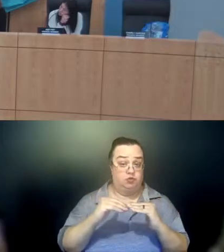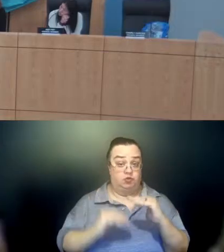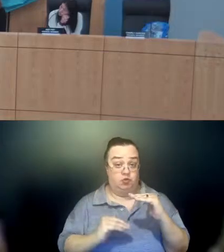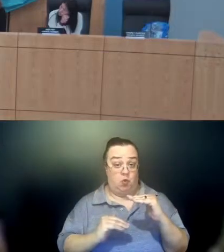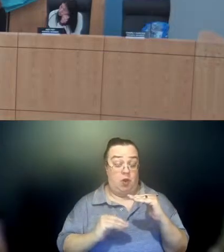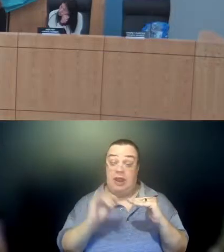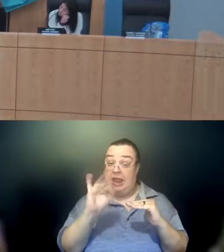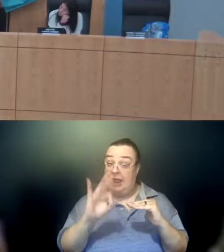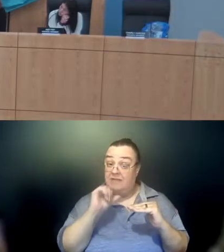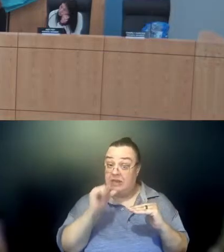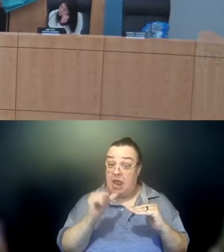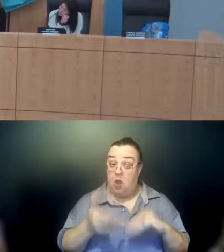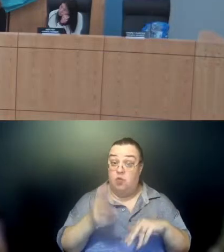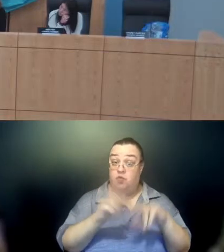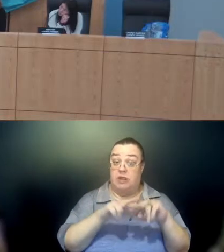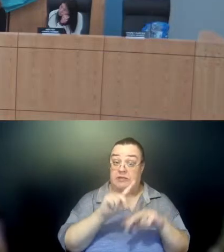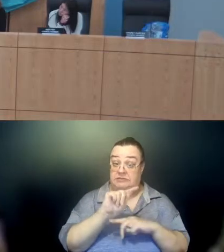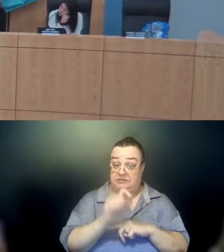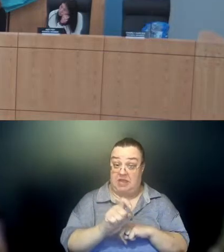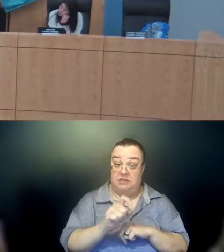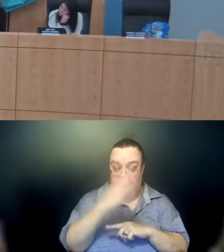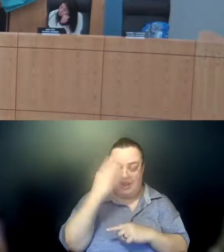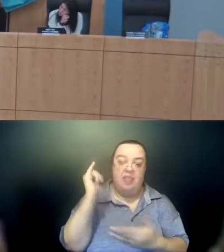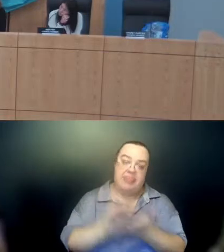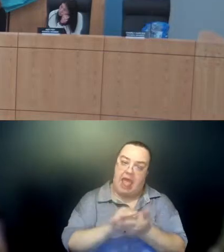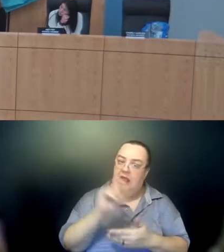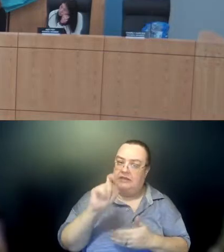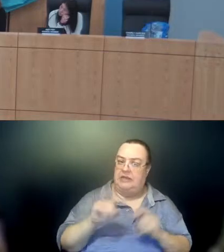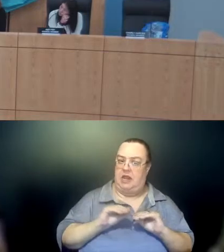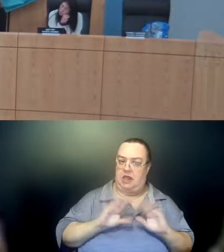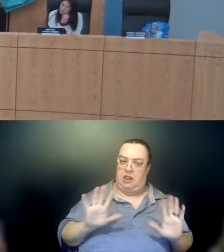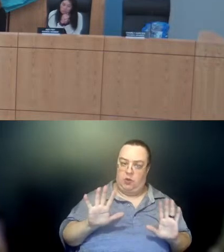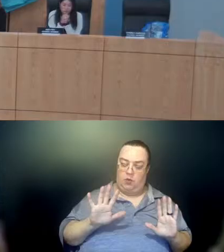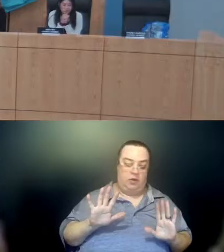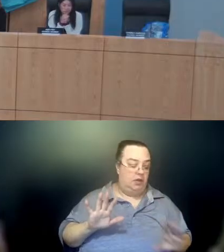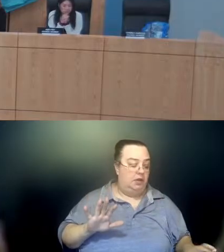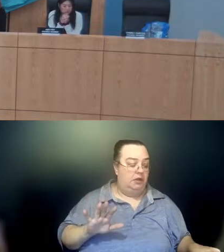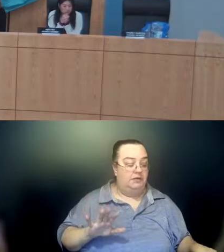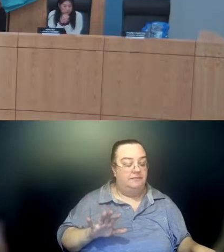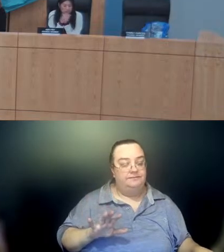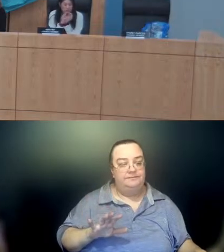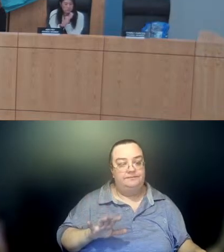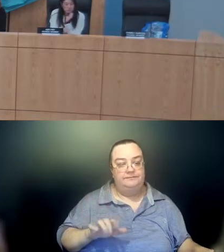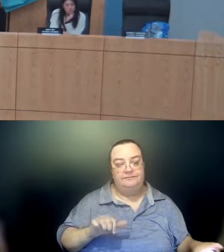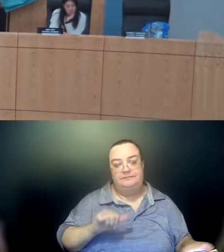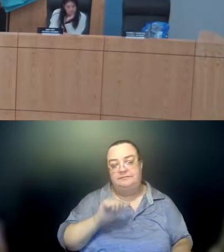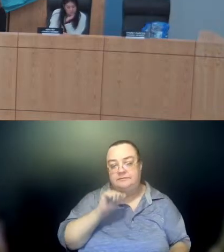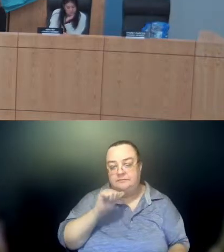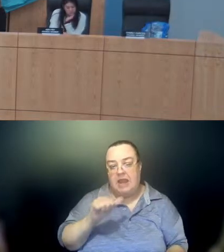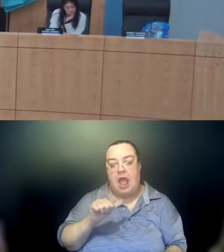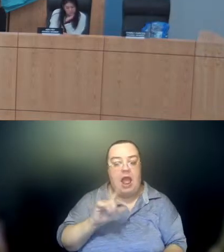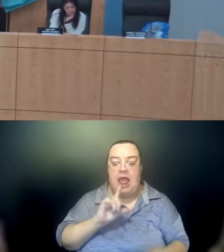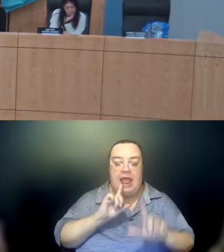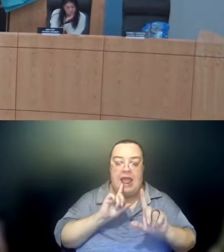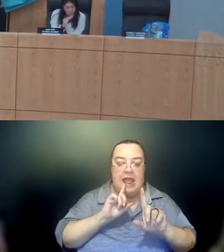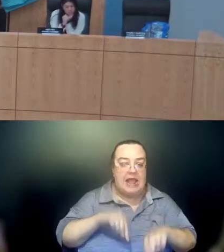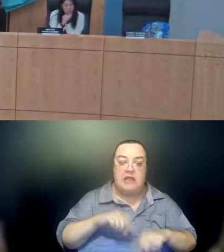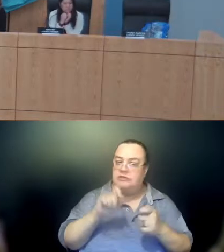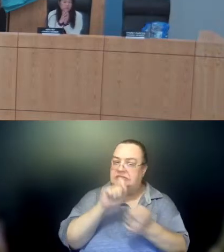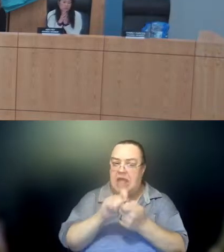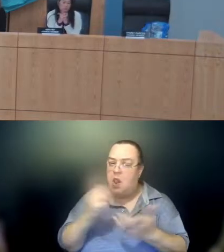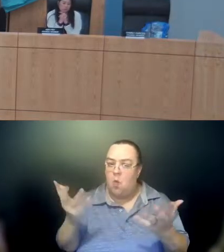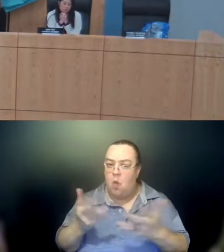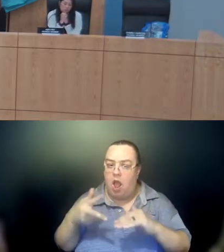raise taxes? Because that needs to be clear. It doesn't answer the question, what would be cut, but it gives you a